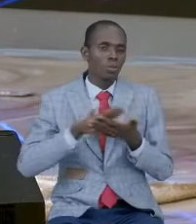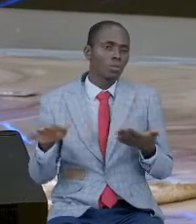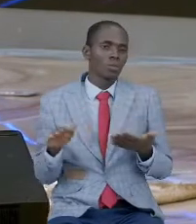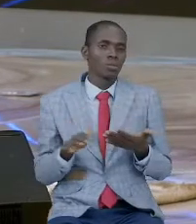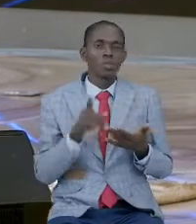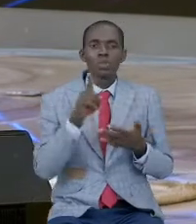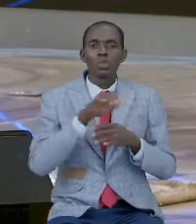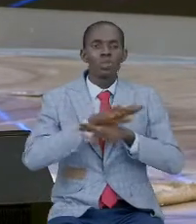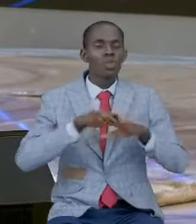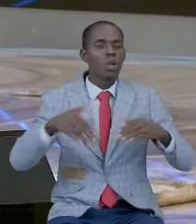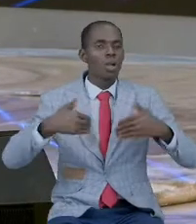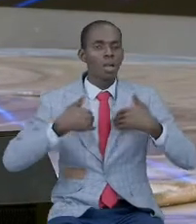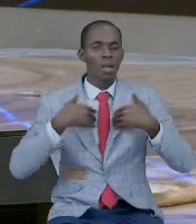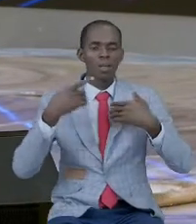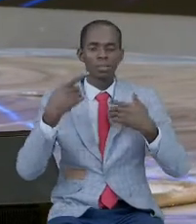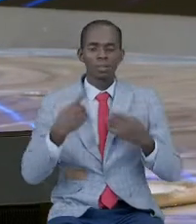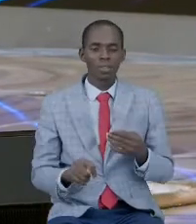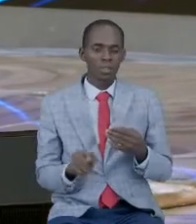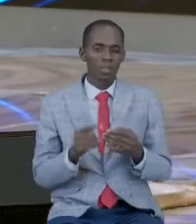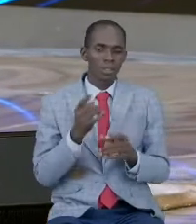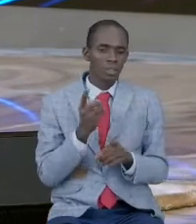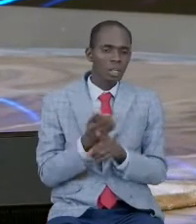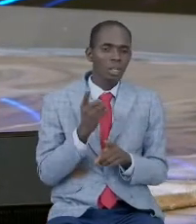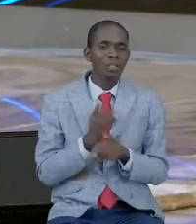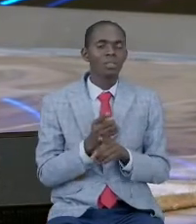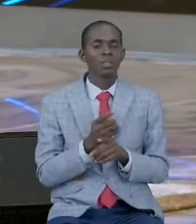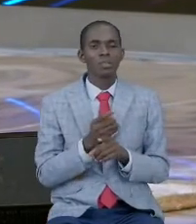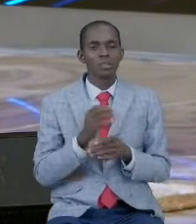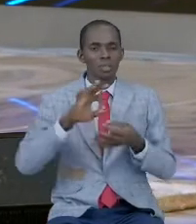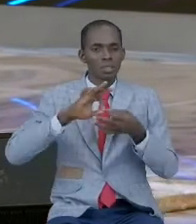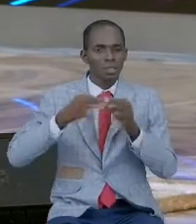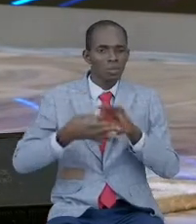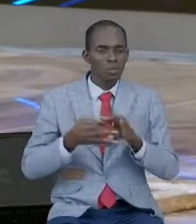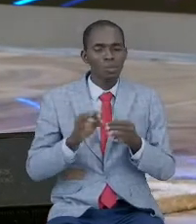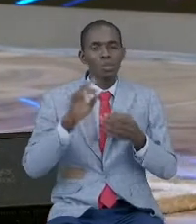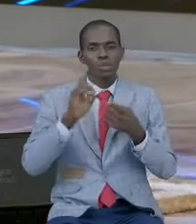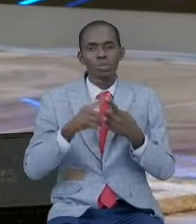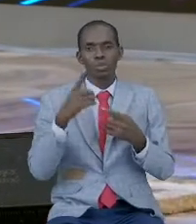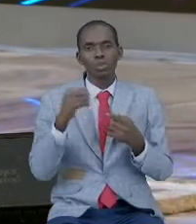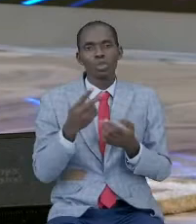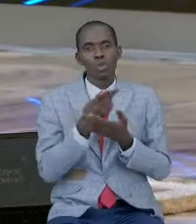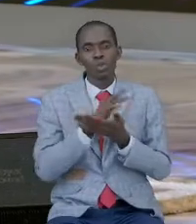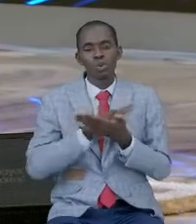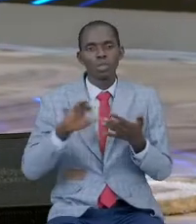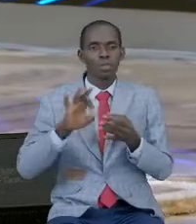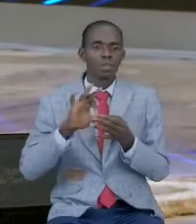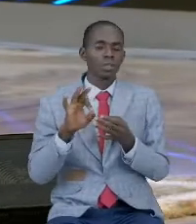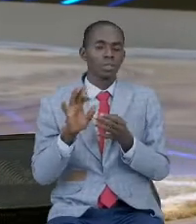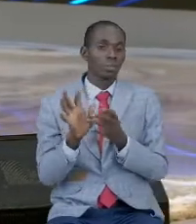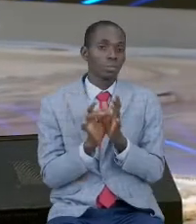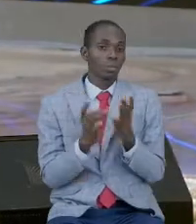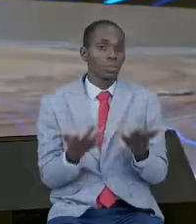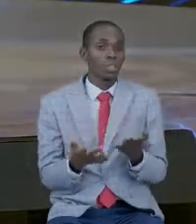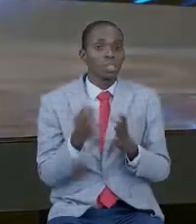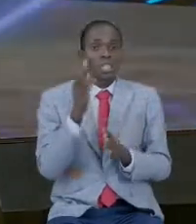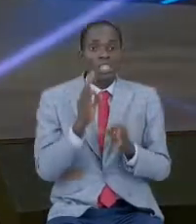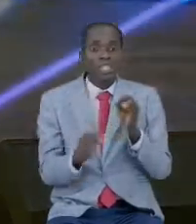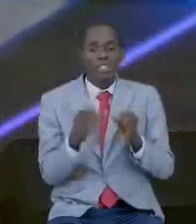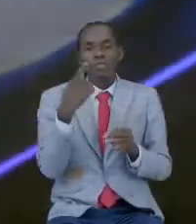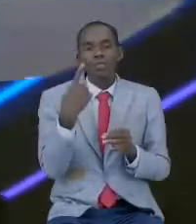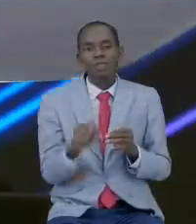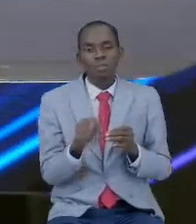have the right interpretation of the holy scriptures. If the scriptures you